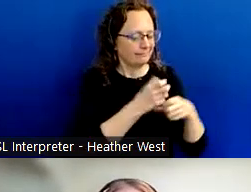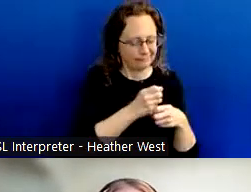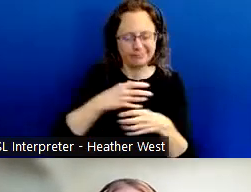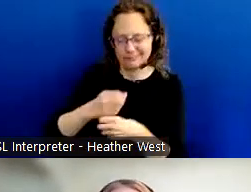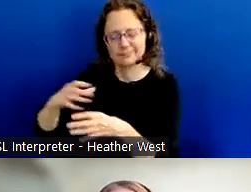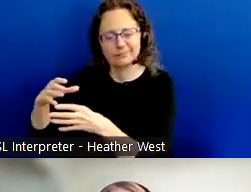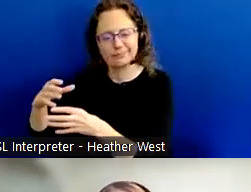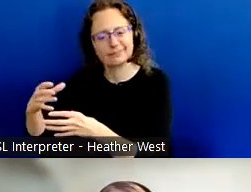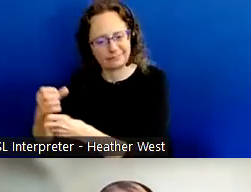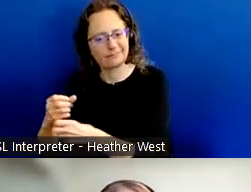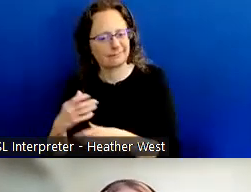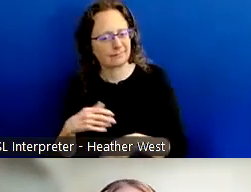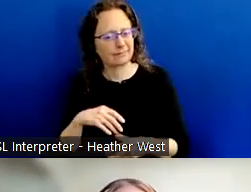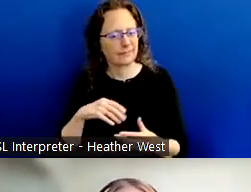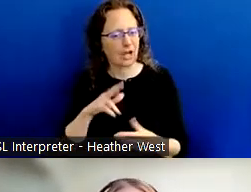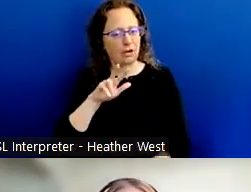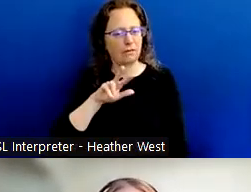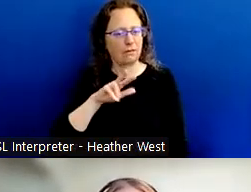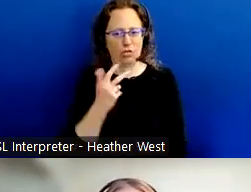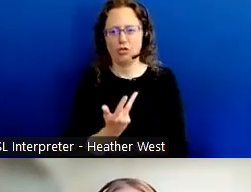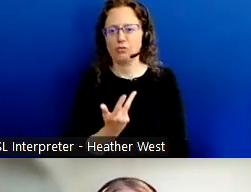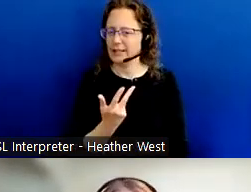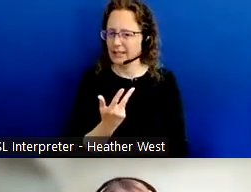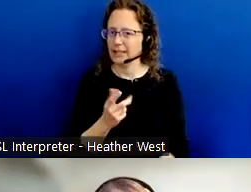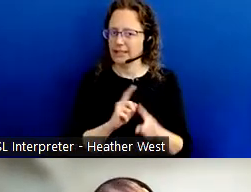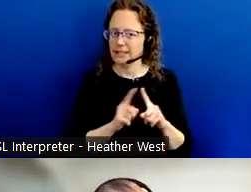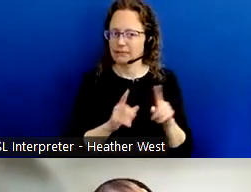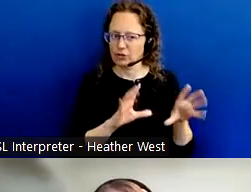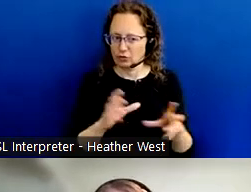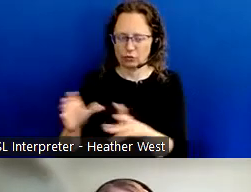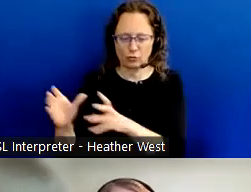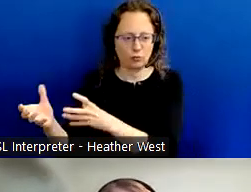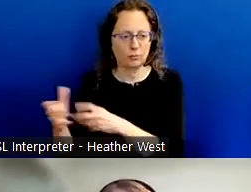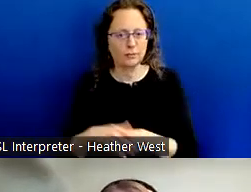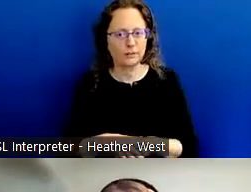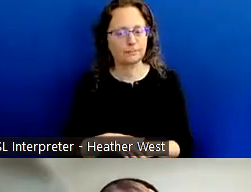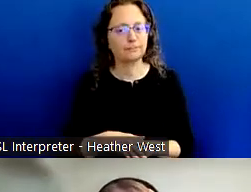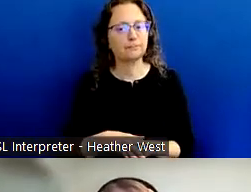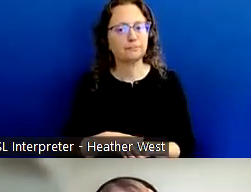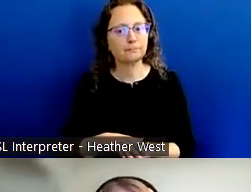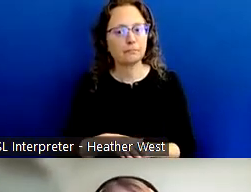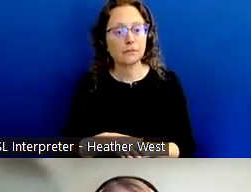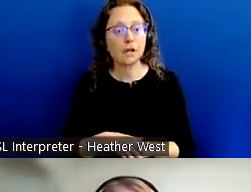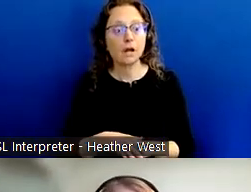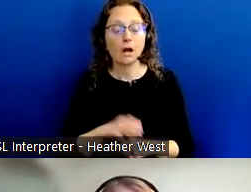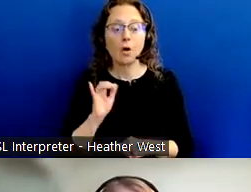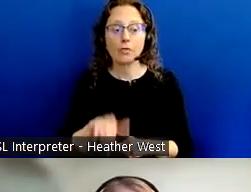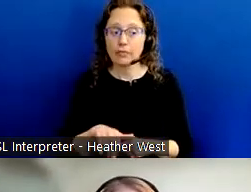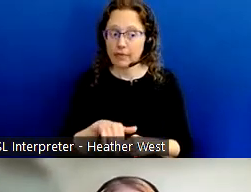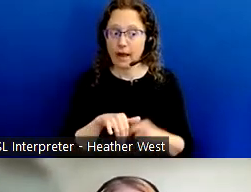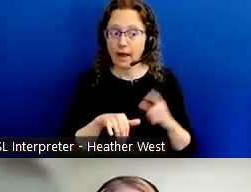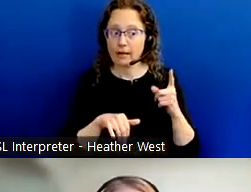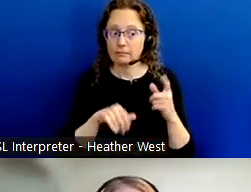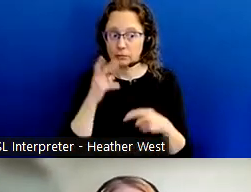this process and also incorporate requirements from REAP 2.0. And so these 3 buckets you can see on the